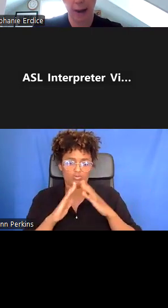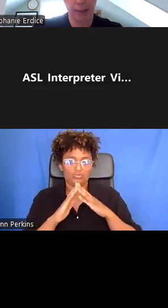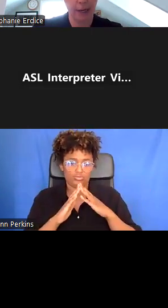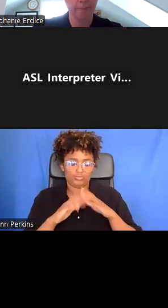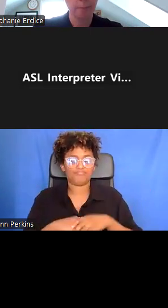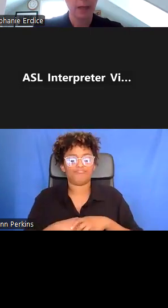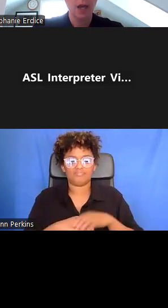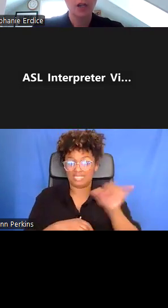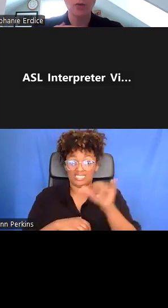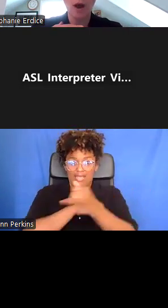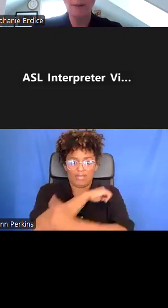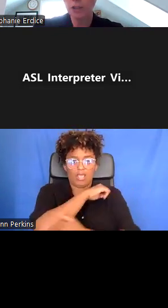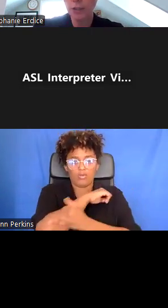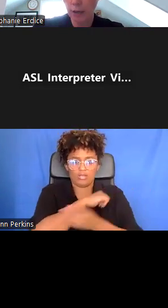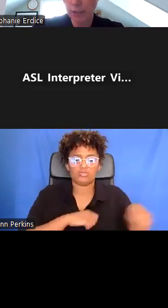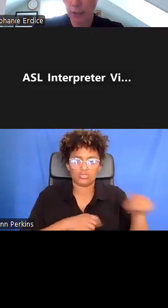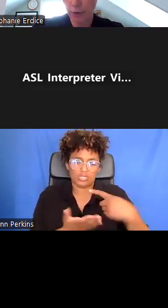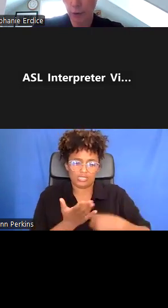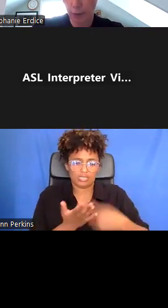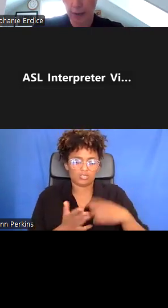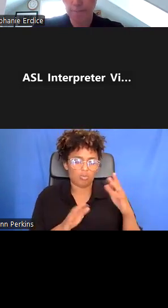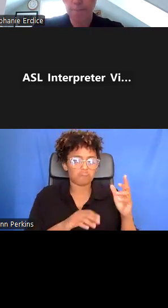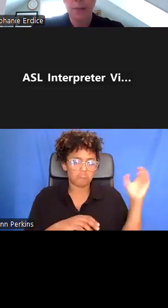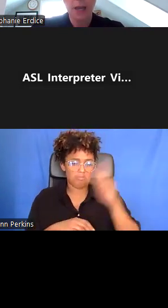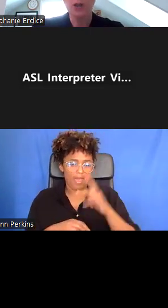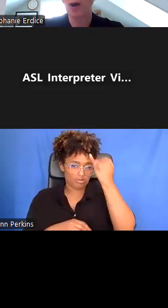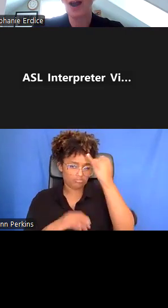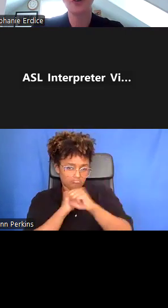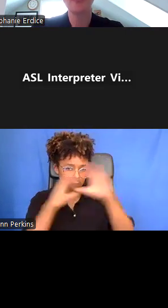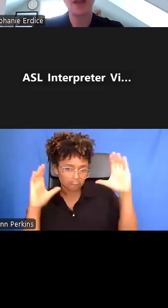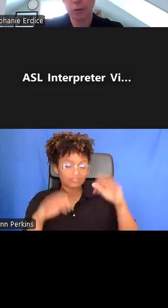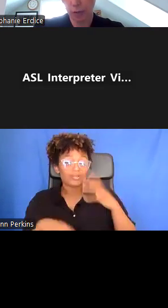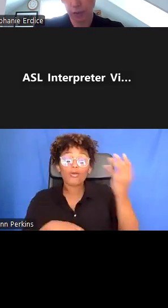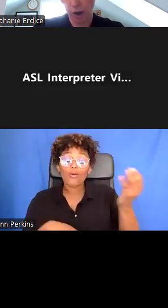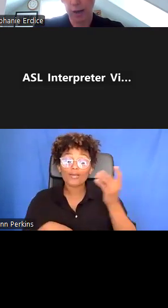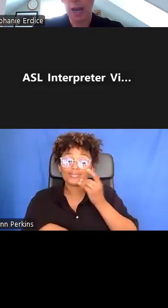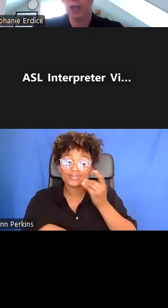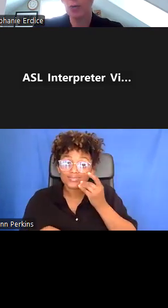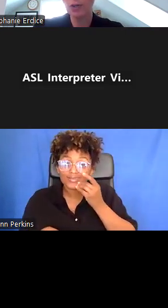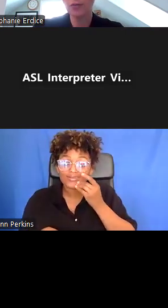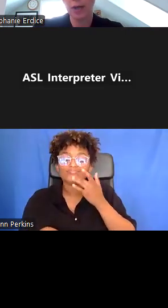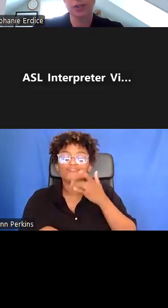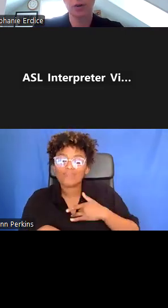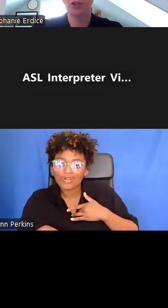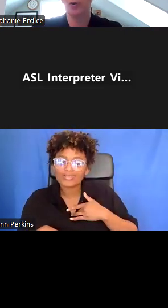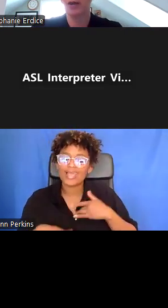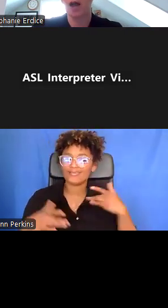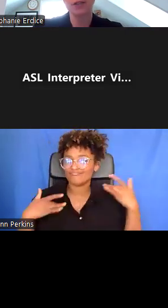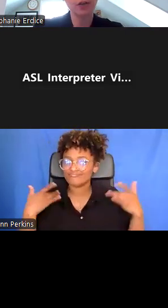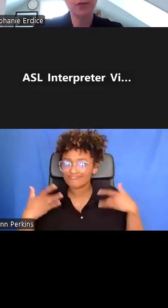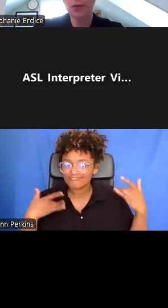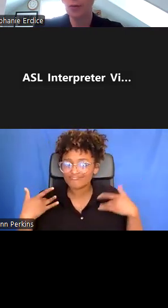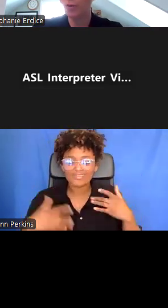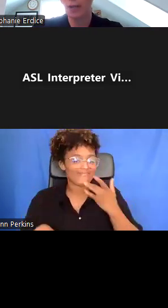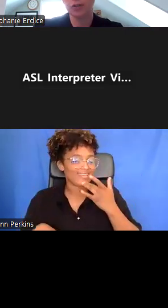talked about happening. So imagine that you're out to dinner for your birthday. You are at your favorite restaurant, and you and your friends are enjoying